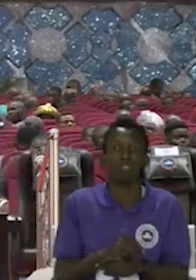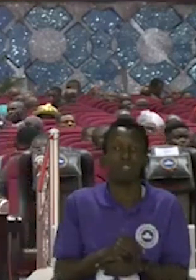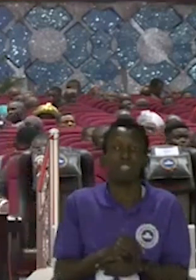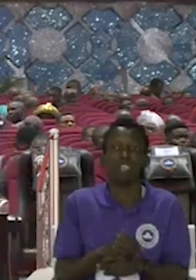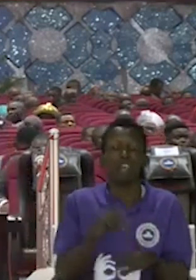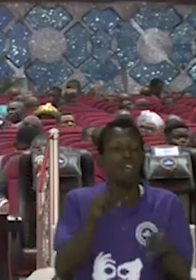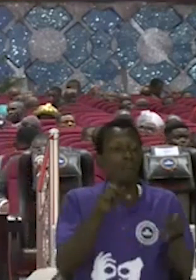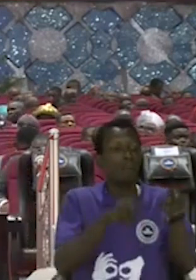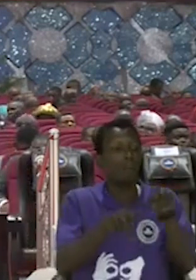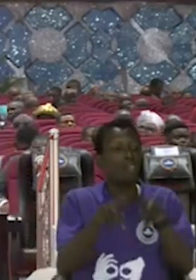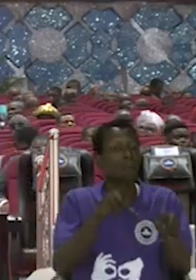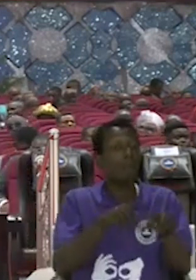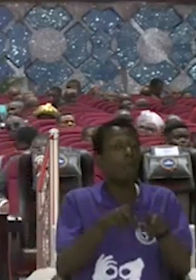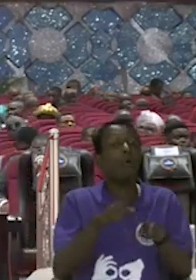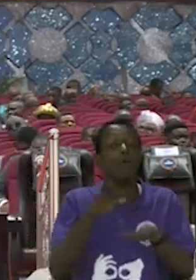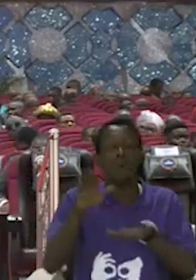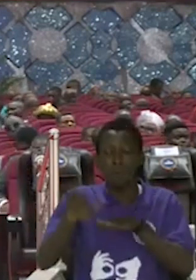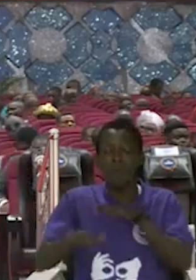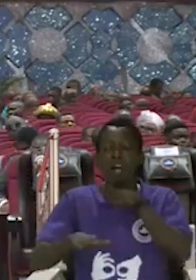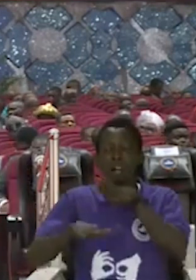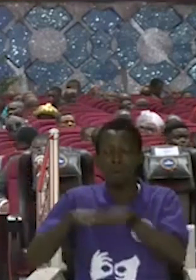People walk on the soil.